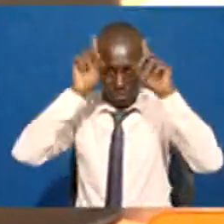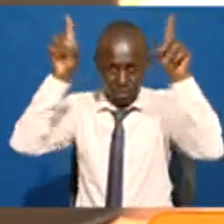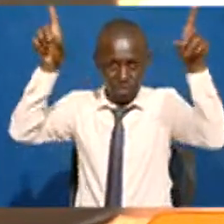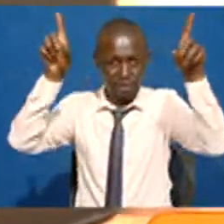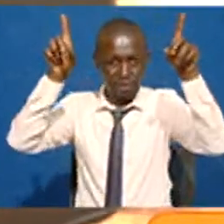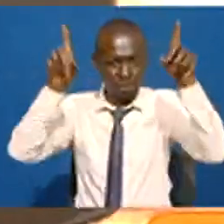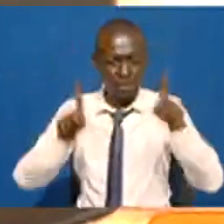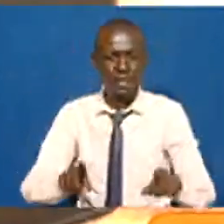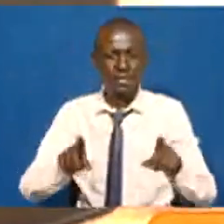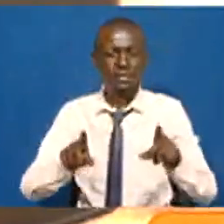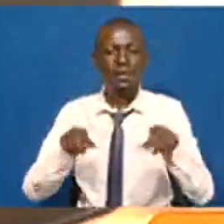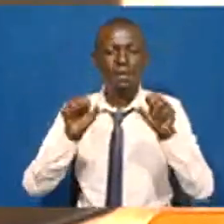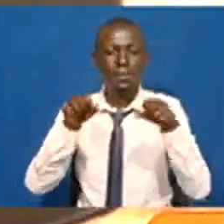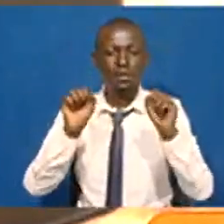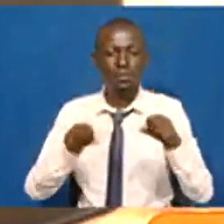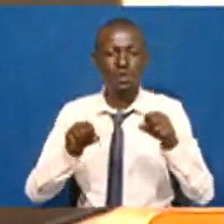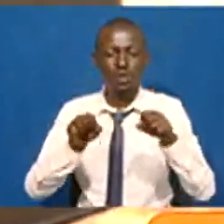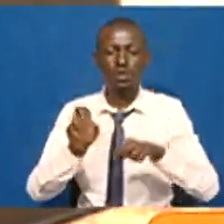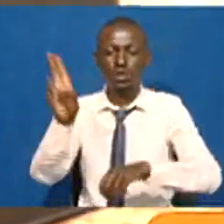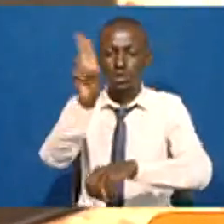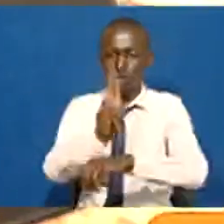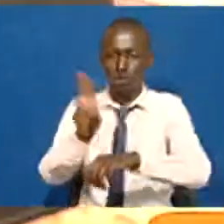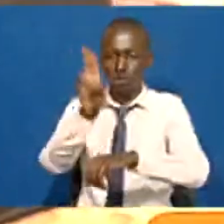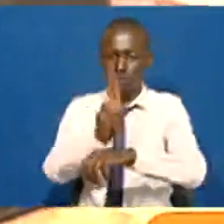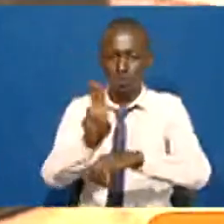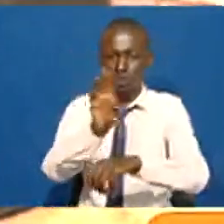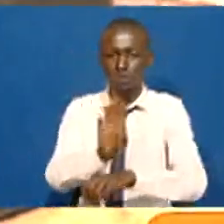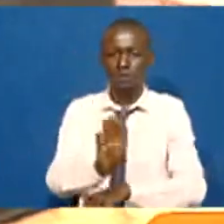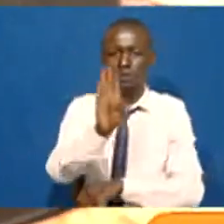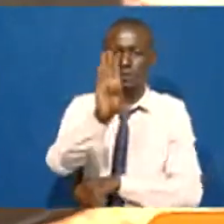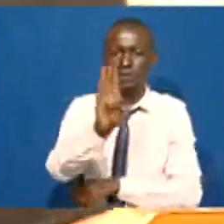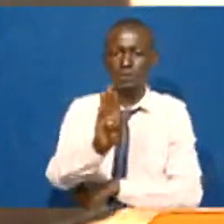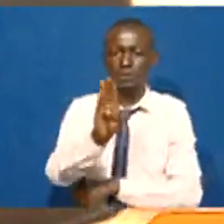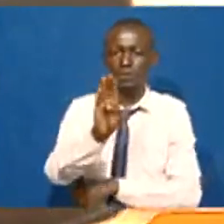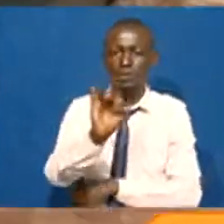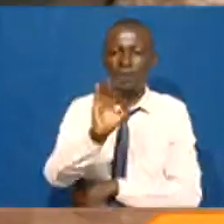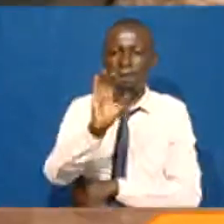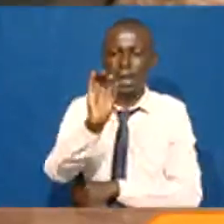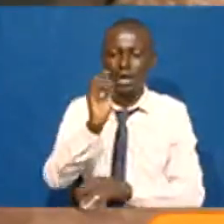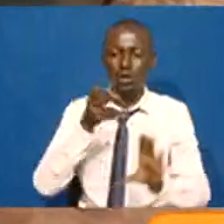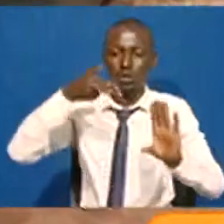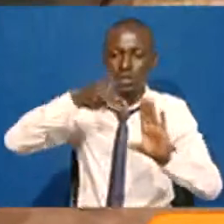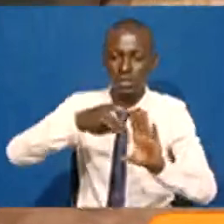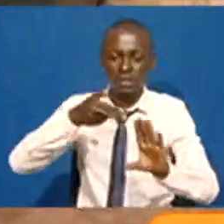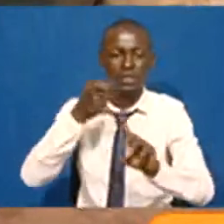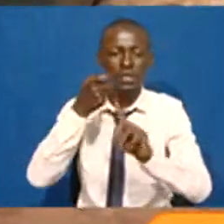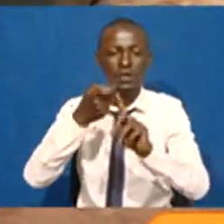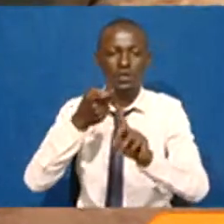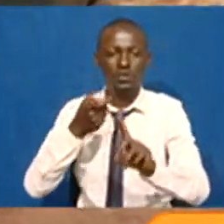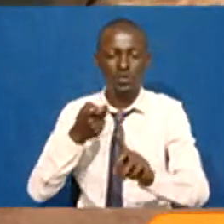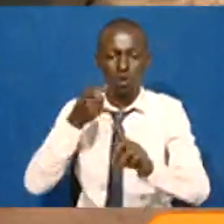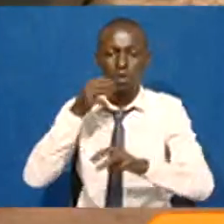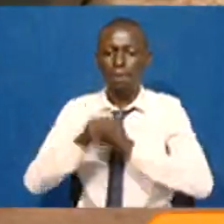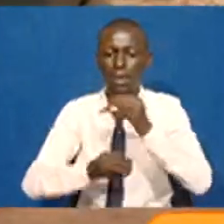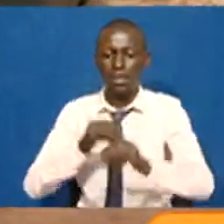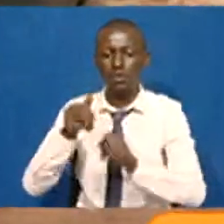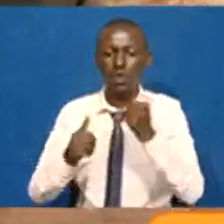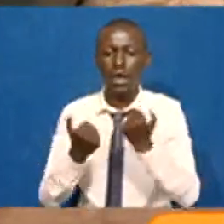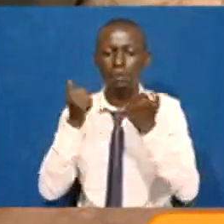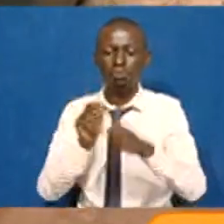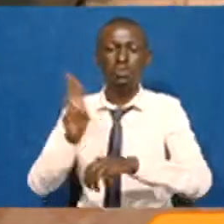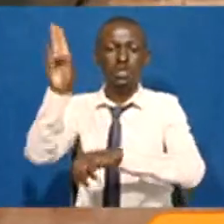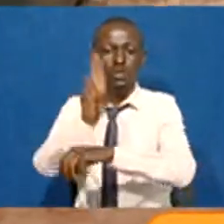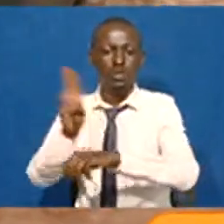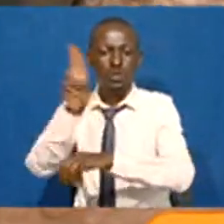biodiesel as the main source of energy for their stoves, as it is made from waste material, a decision that provided them an opportunity to participate